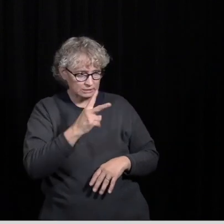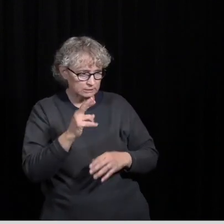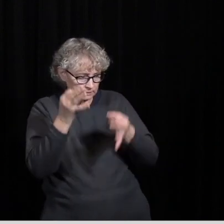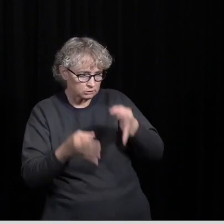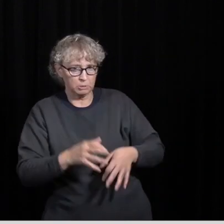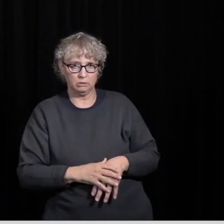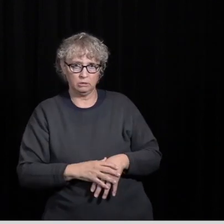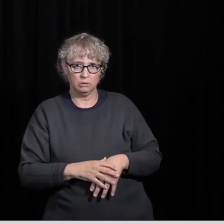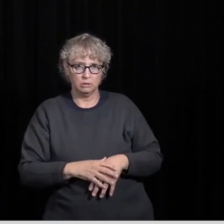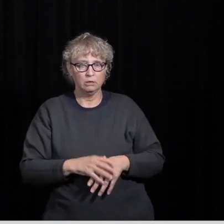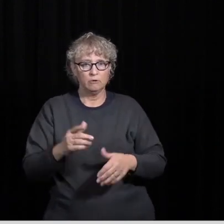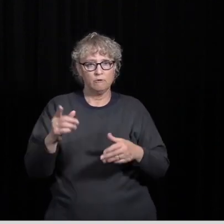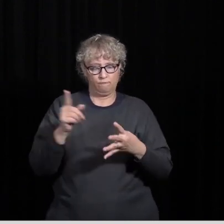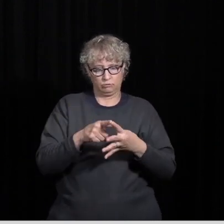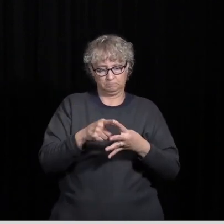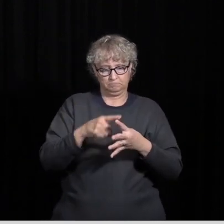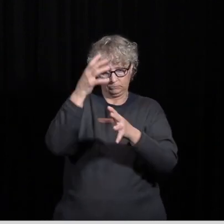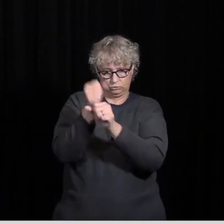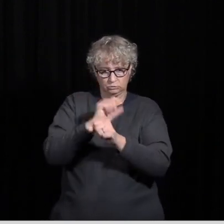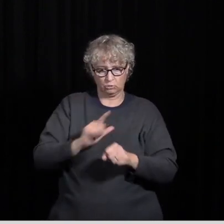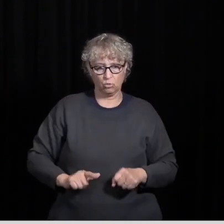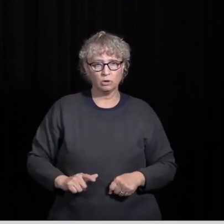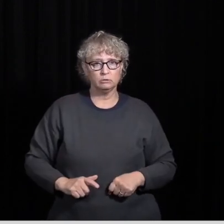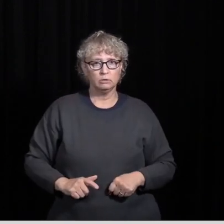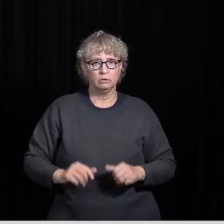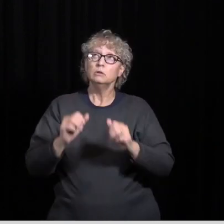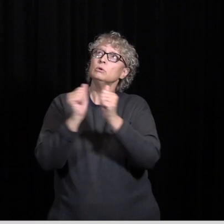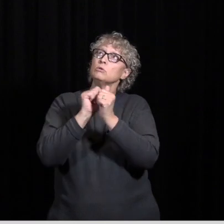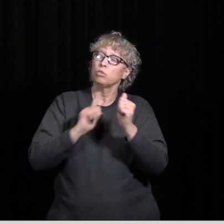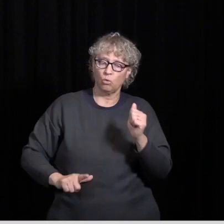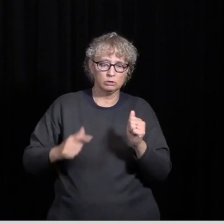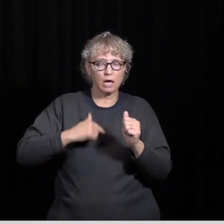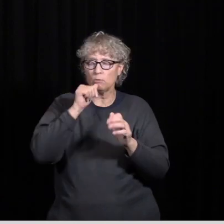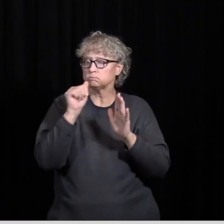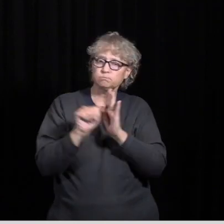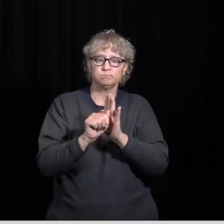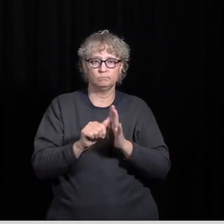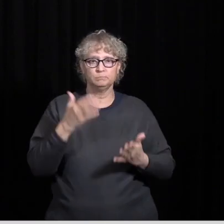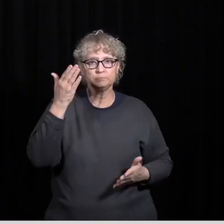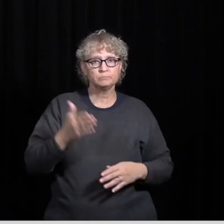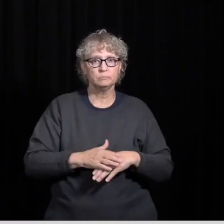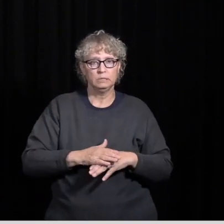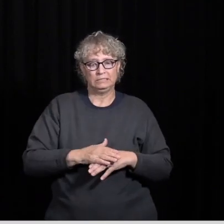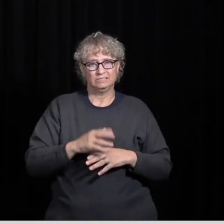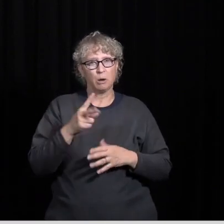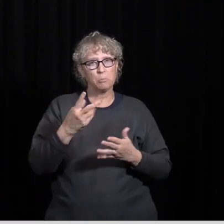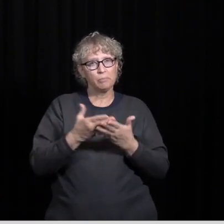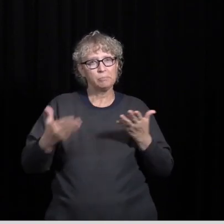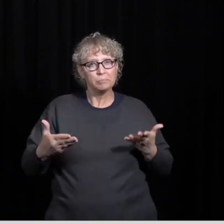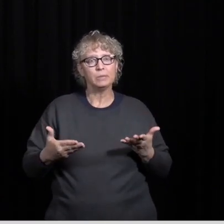here we go. First, trust in the Lord. In the Lord, I take refuge. And so it shows a couple of things. So